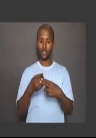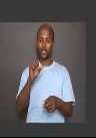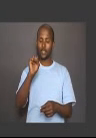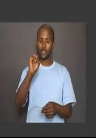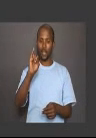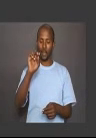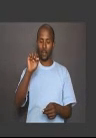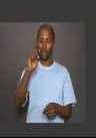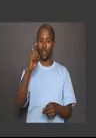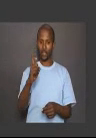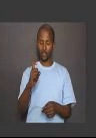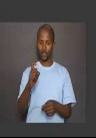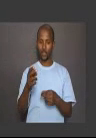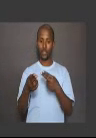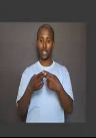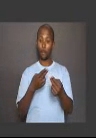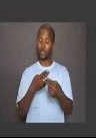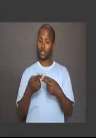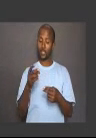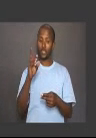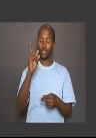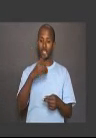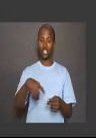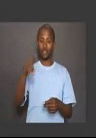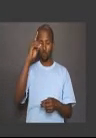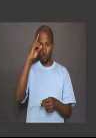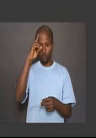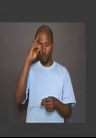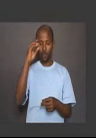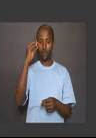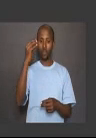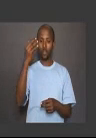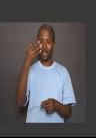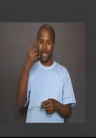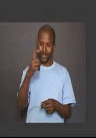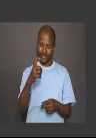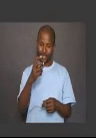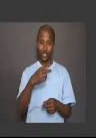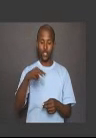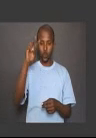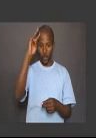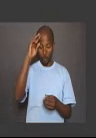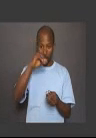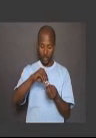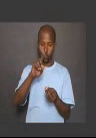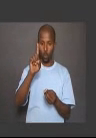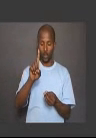x times the derivative of x squared plus